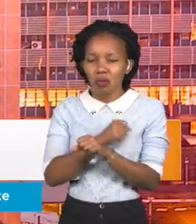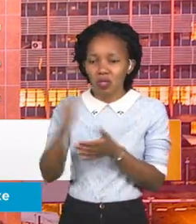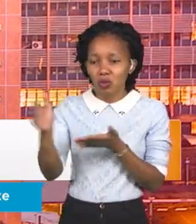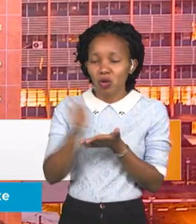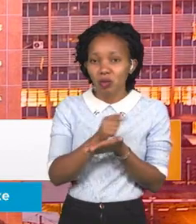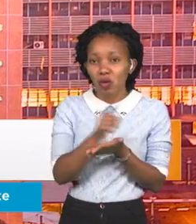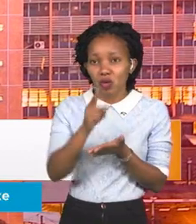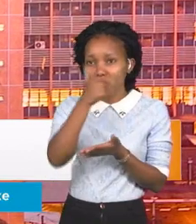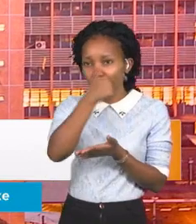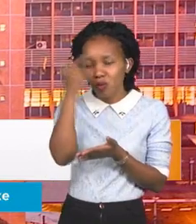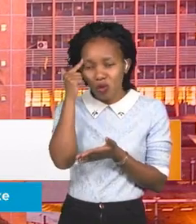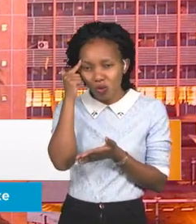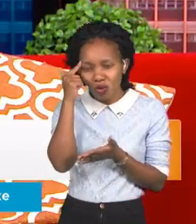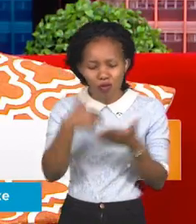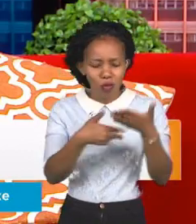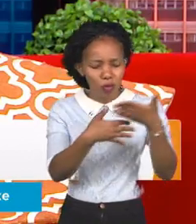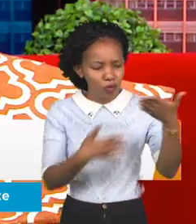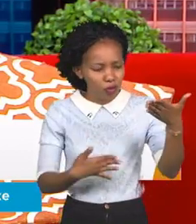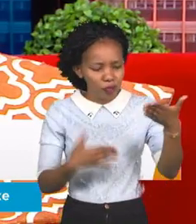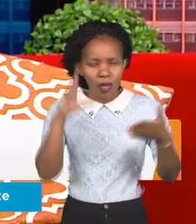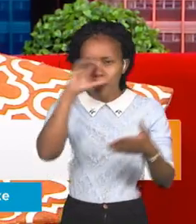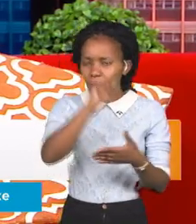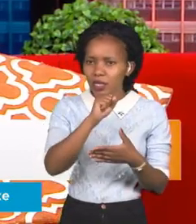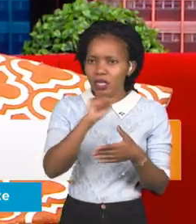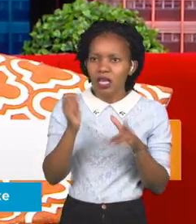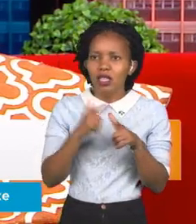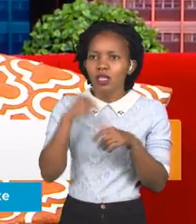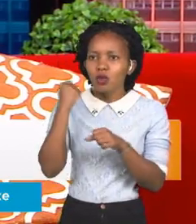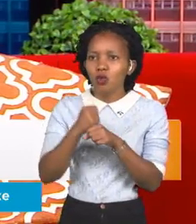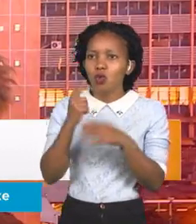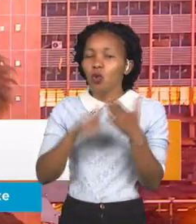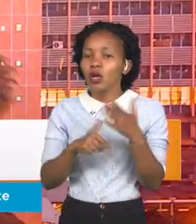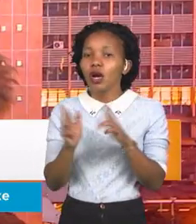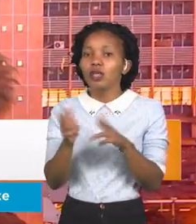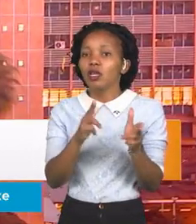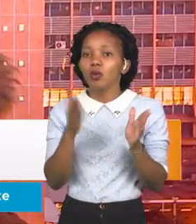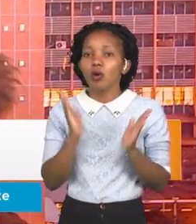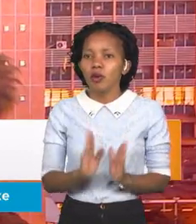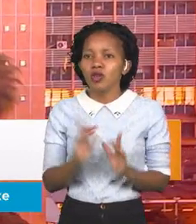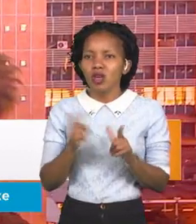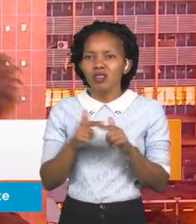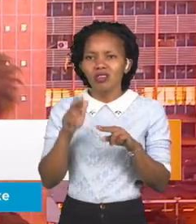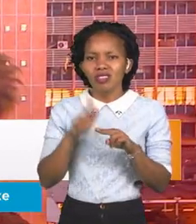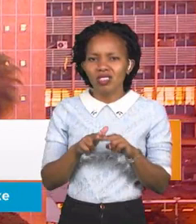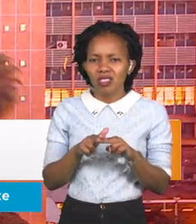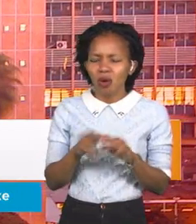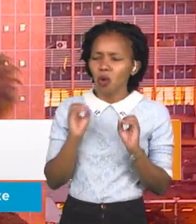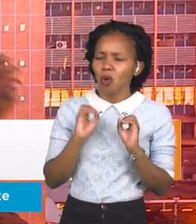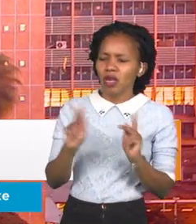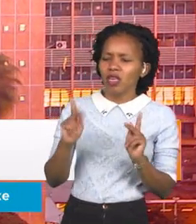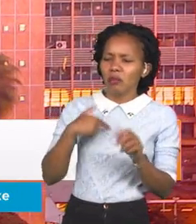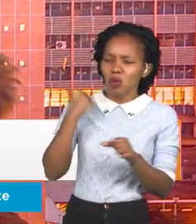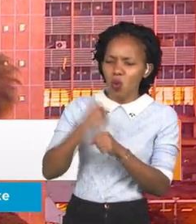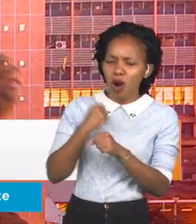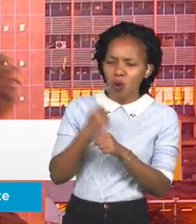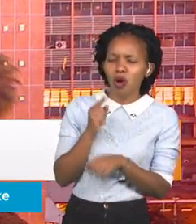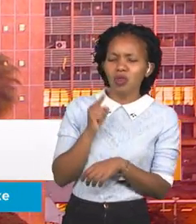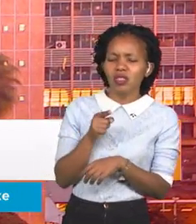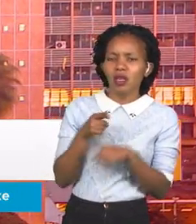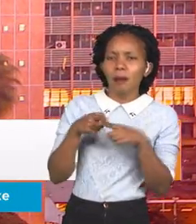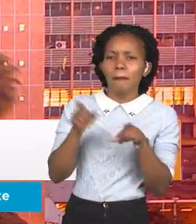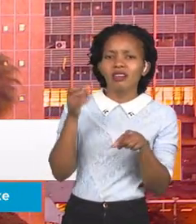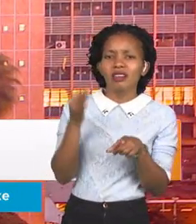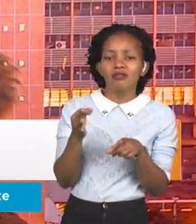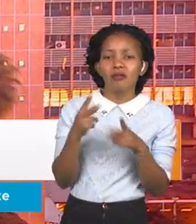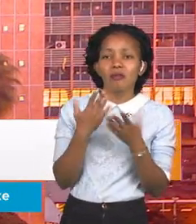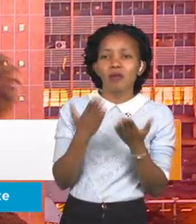because this and this yeah. is what you're lacking. Yeah. What you're going to do is, as a normal human being, you sit back and you're like, okay, I should work on this. Mm-hmm. But if you're a